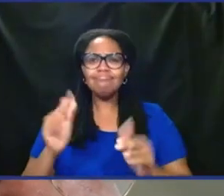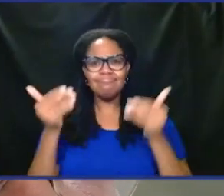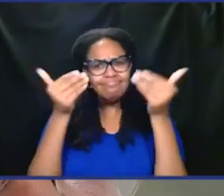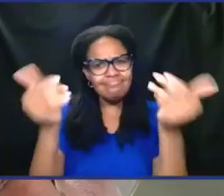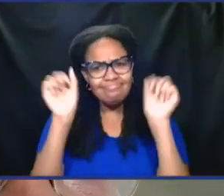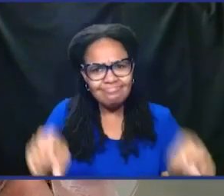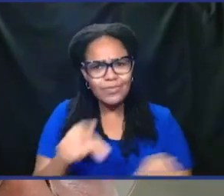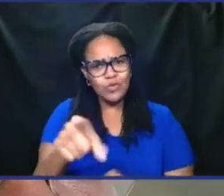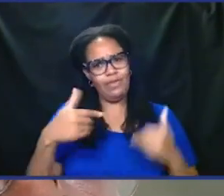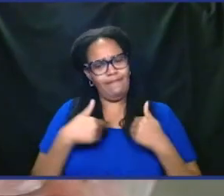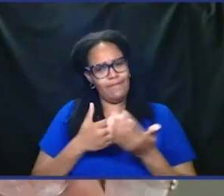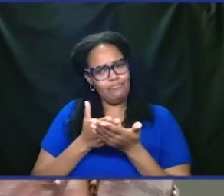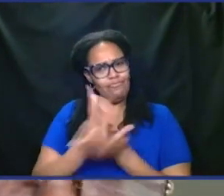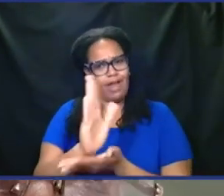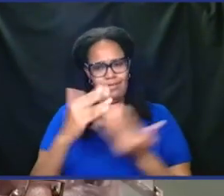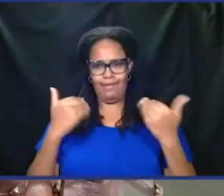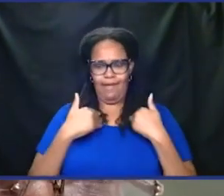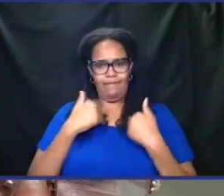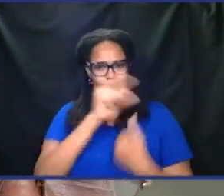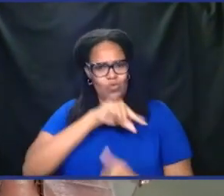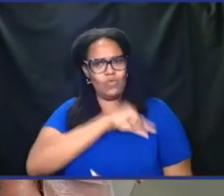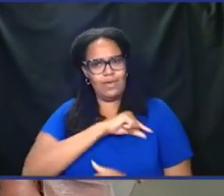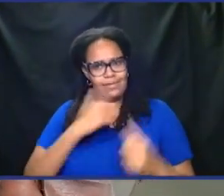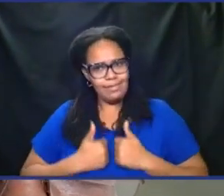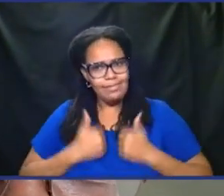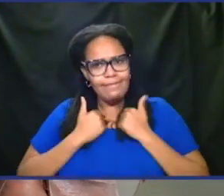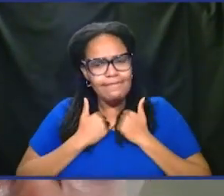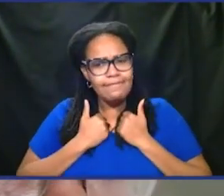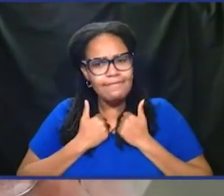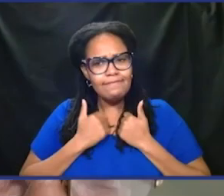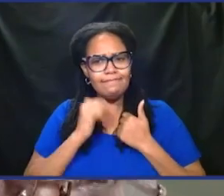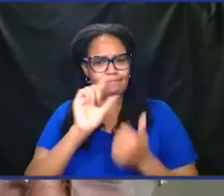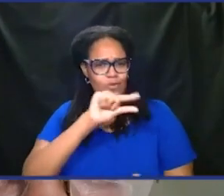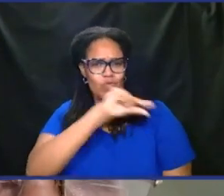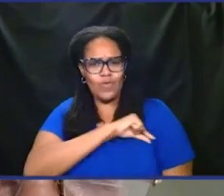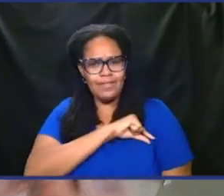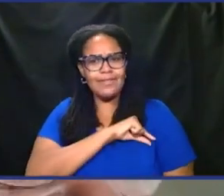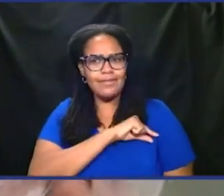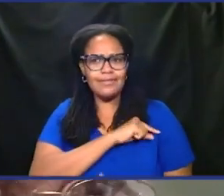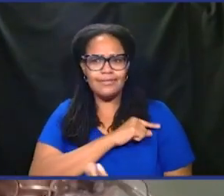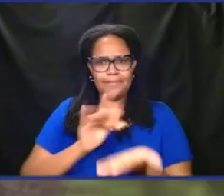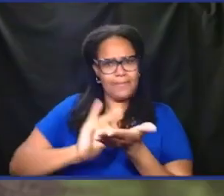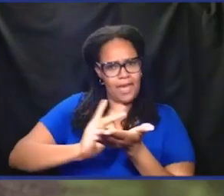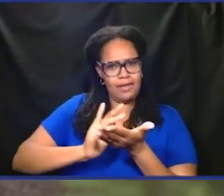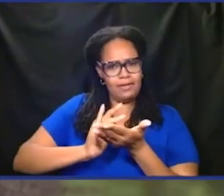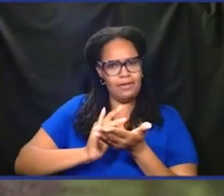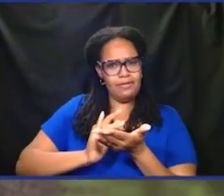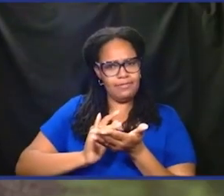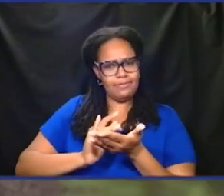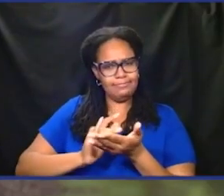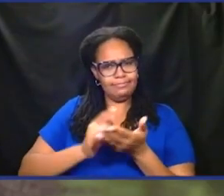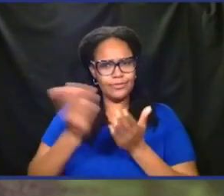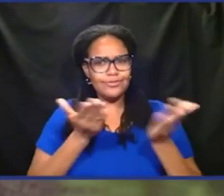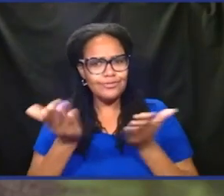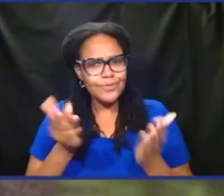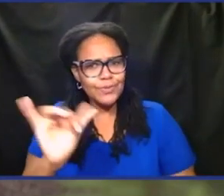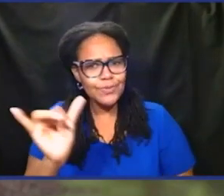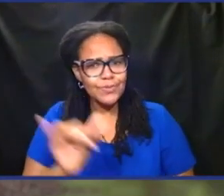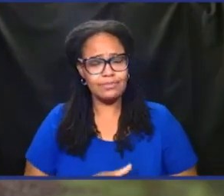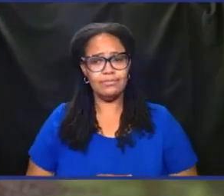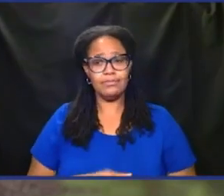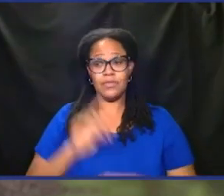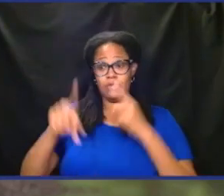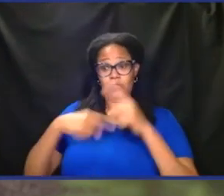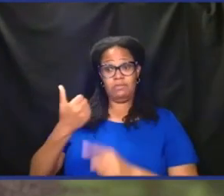And you deserve to have quality life and in quality medical care. When I walk through the